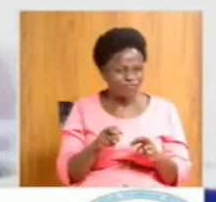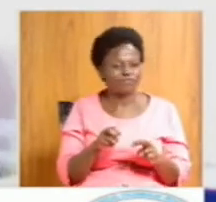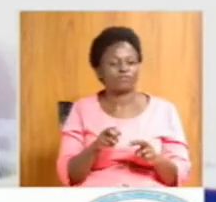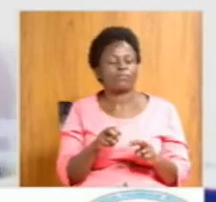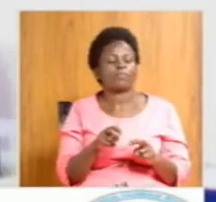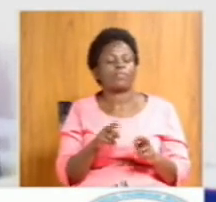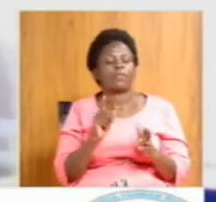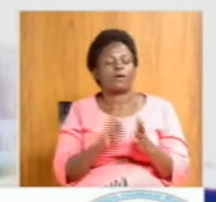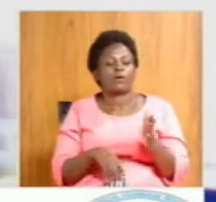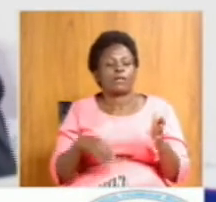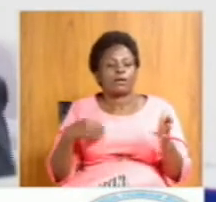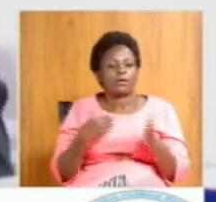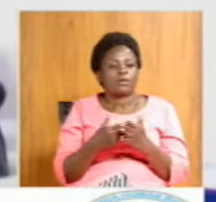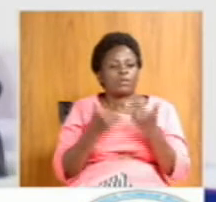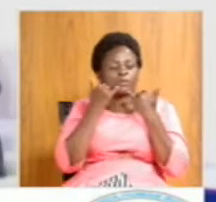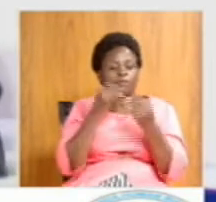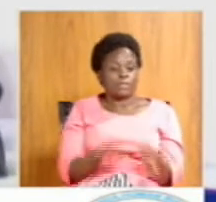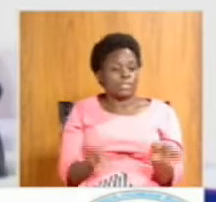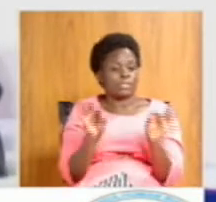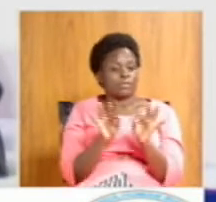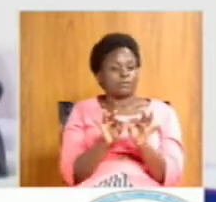what we are borrowing for matters a lot